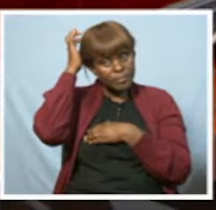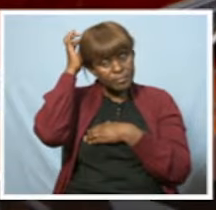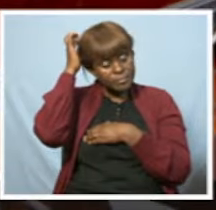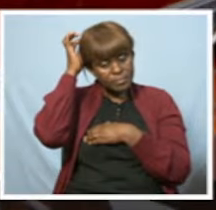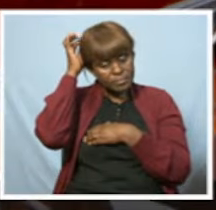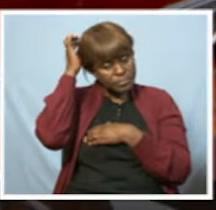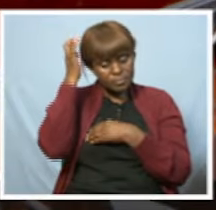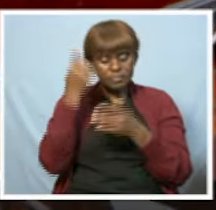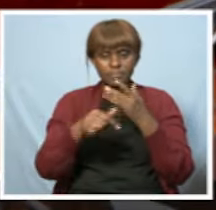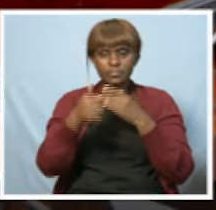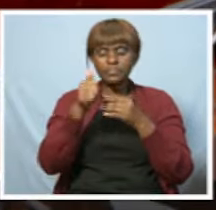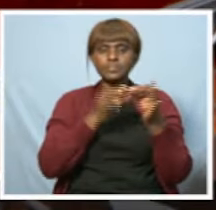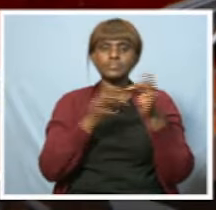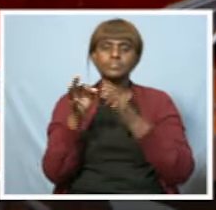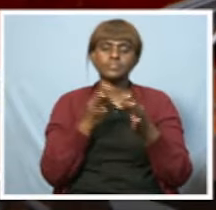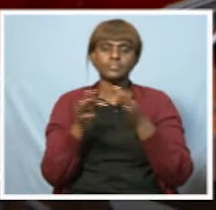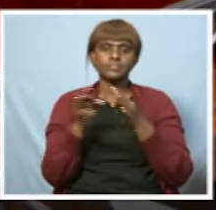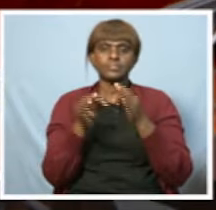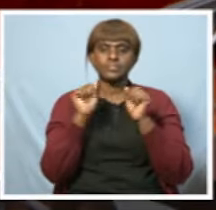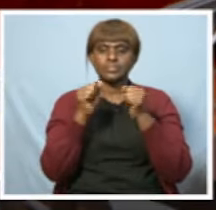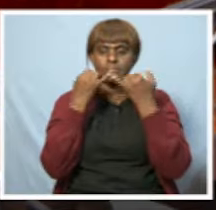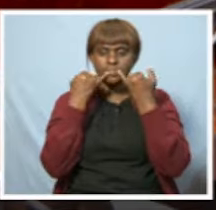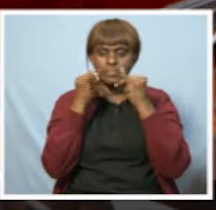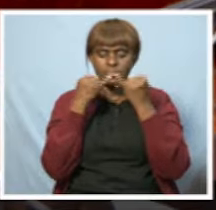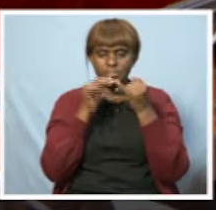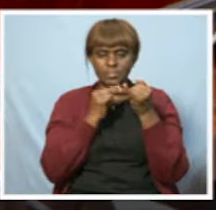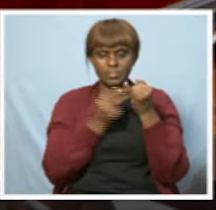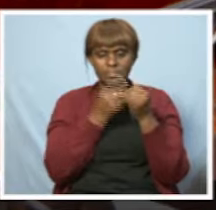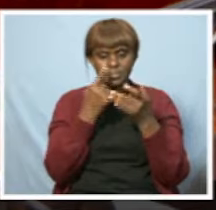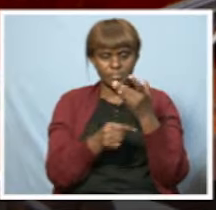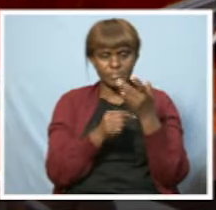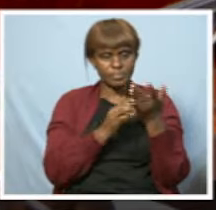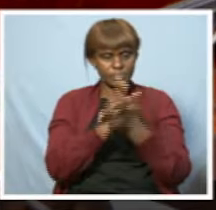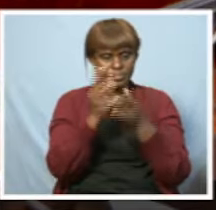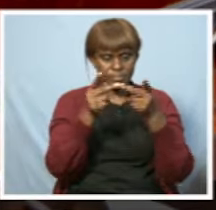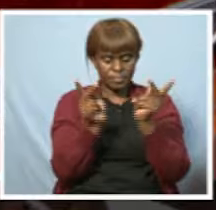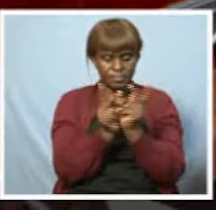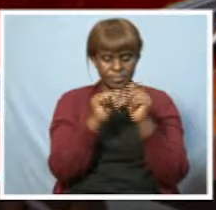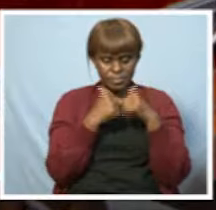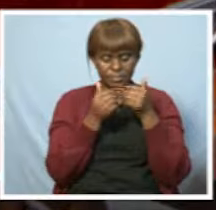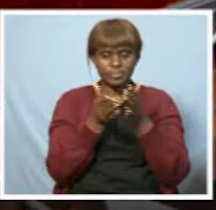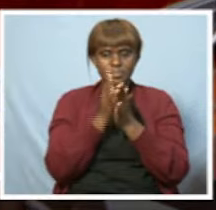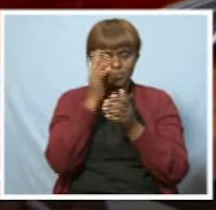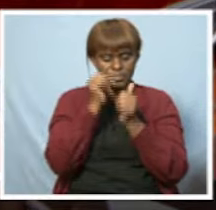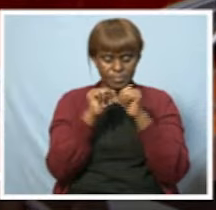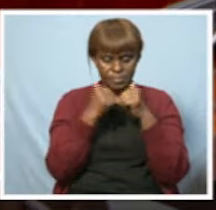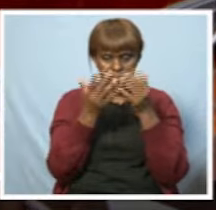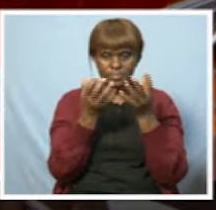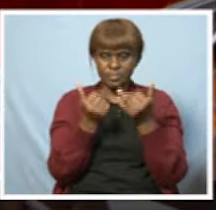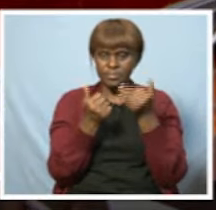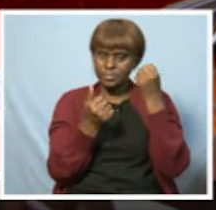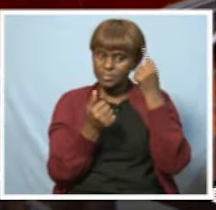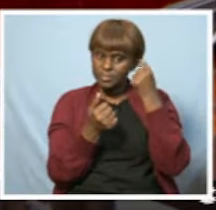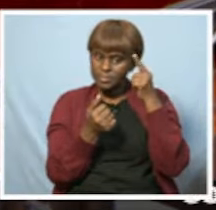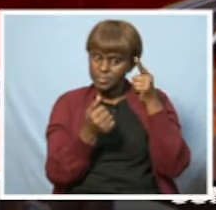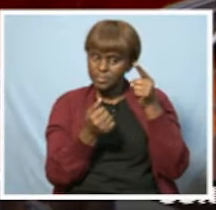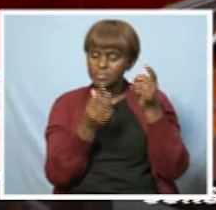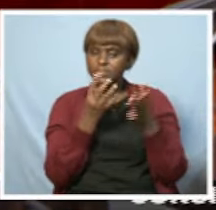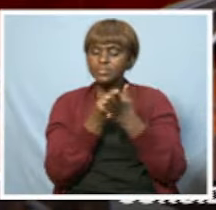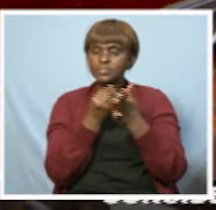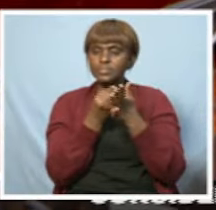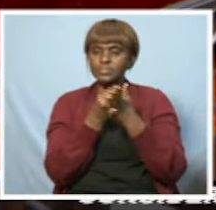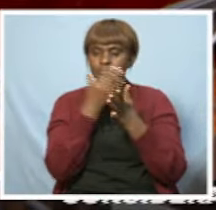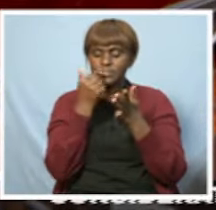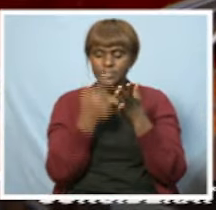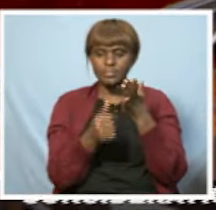stating. Could you tell us what is the correct position? We are asking so that we understand. This money is